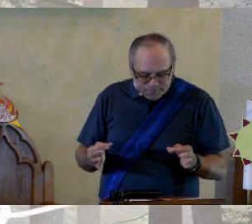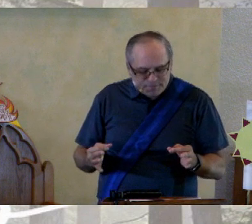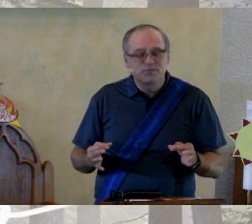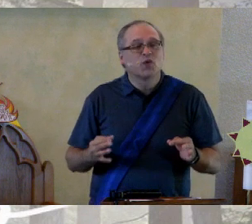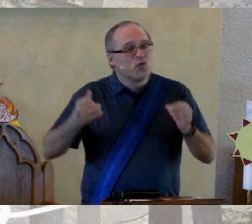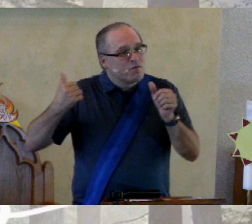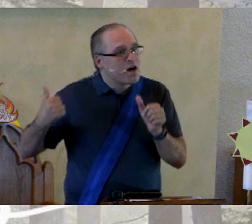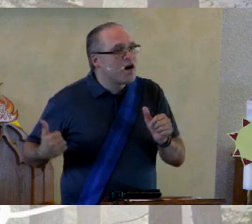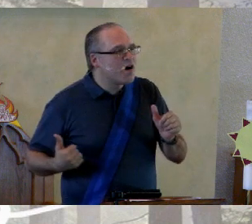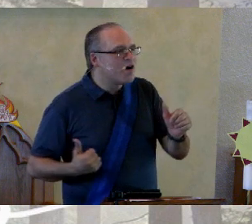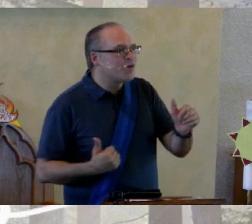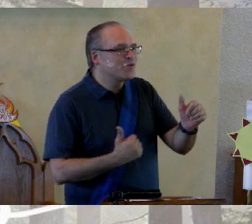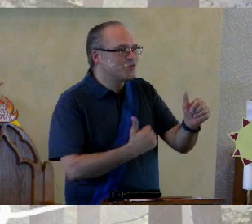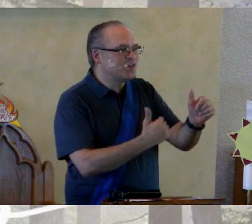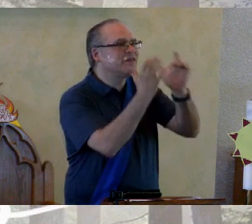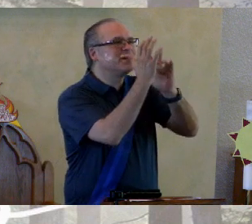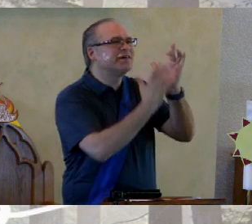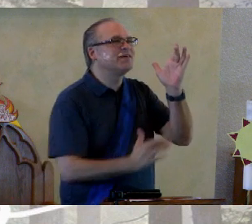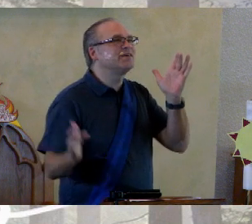Decided to follow